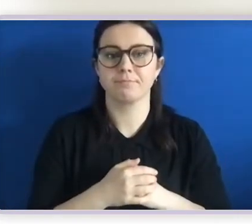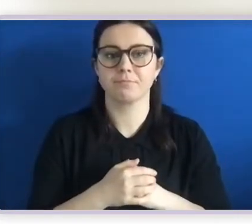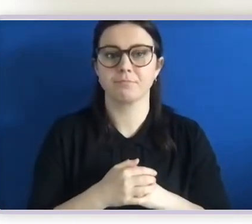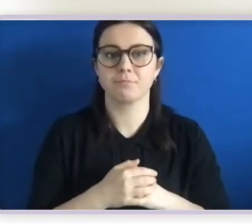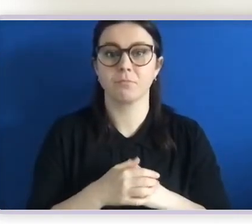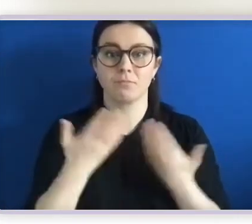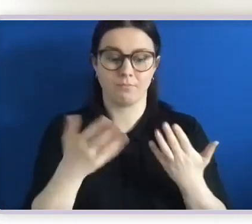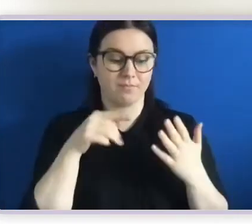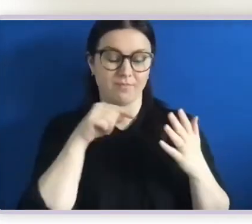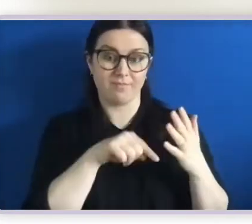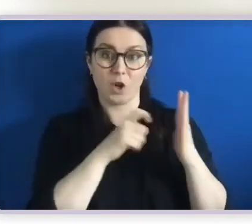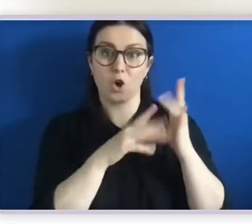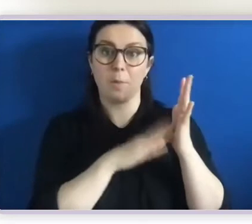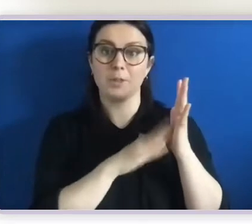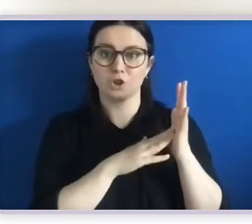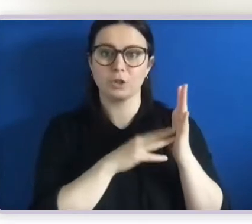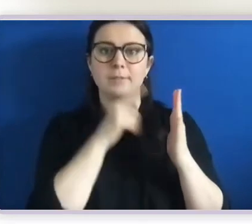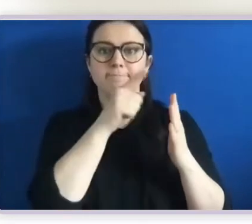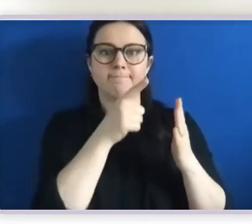a complaint service.